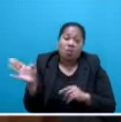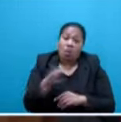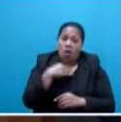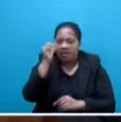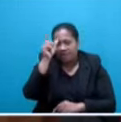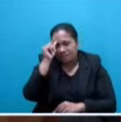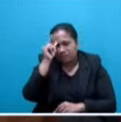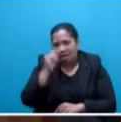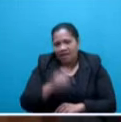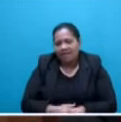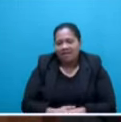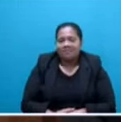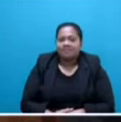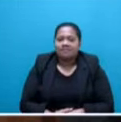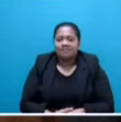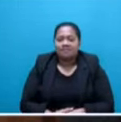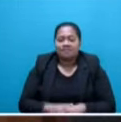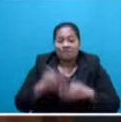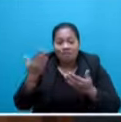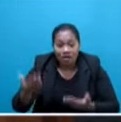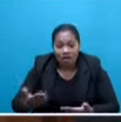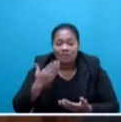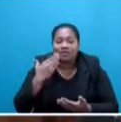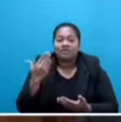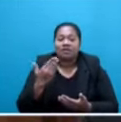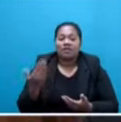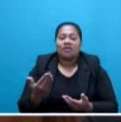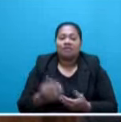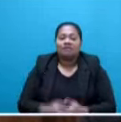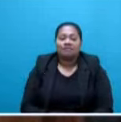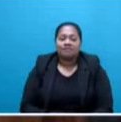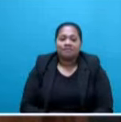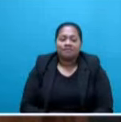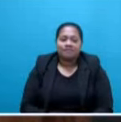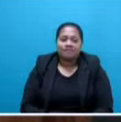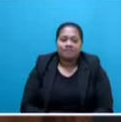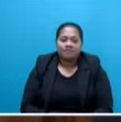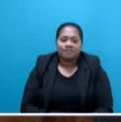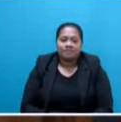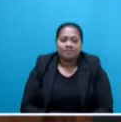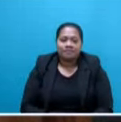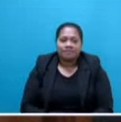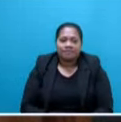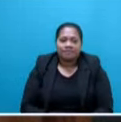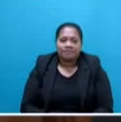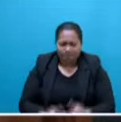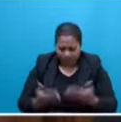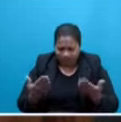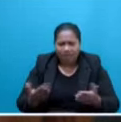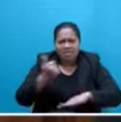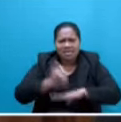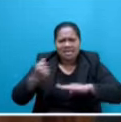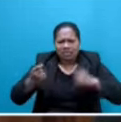life. Honourable Speaker, sir, the impact of this government's sound policies are showing positive results